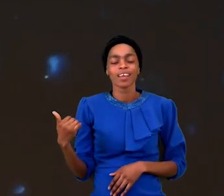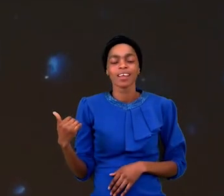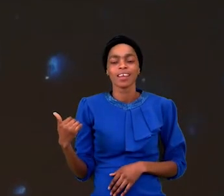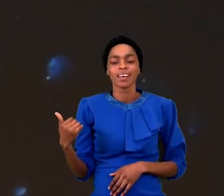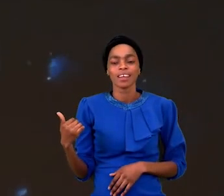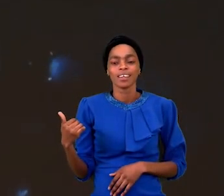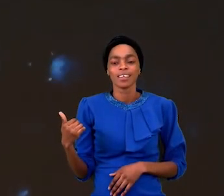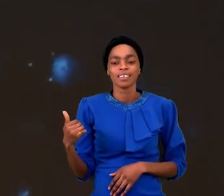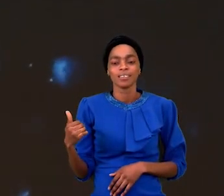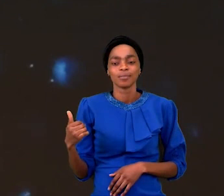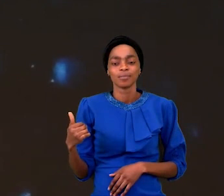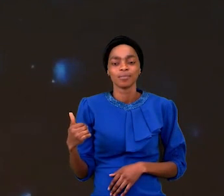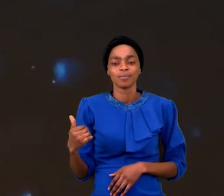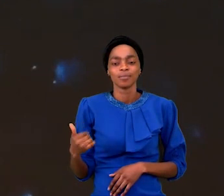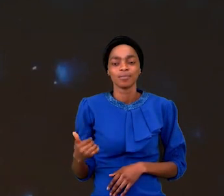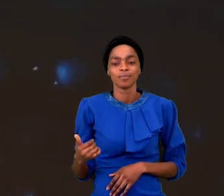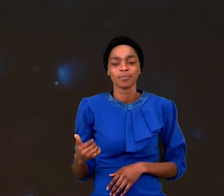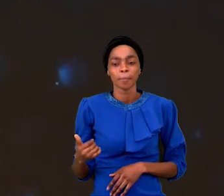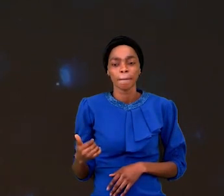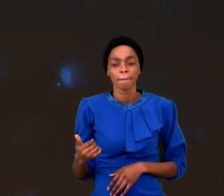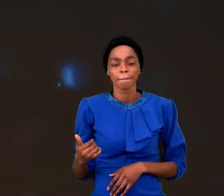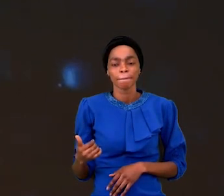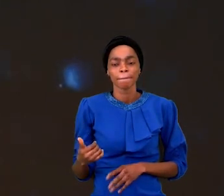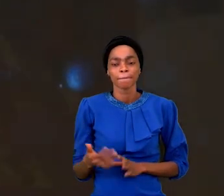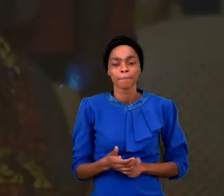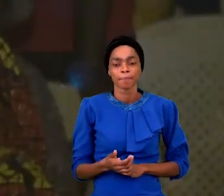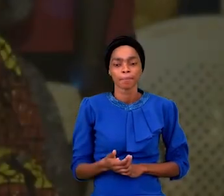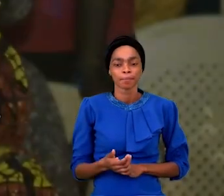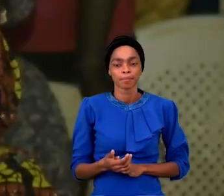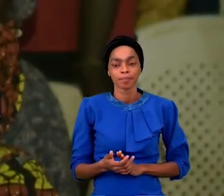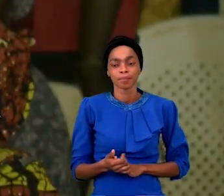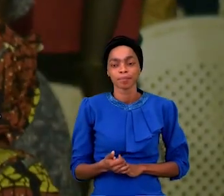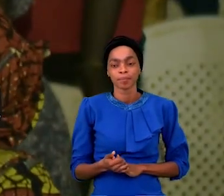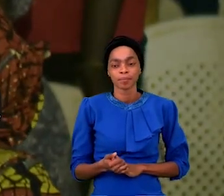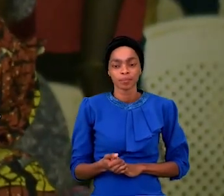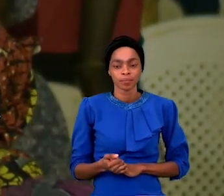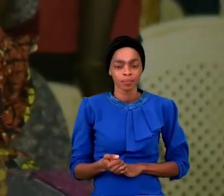And we come to you, we